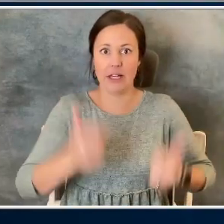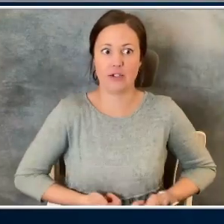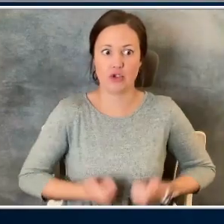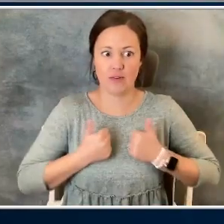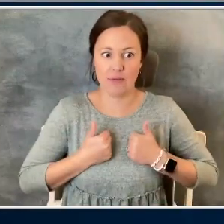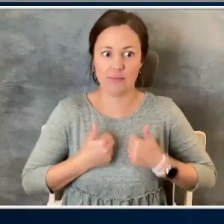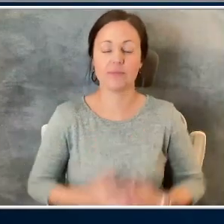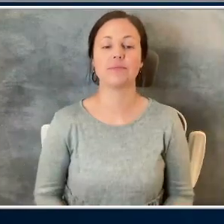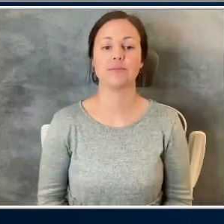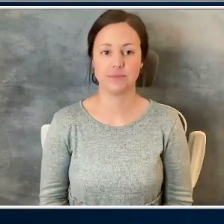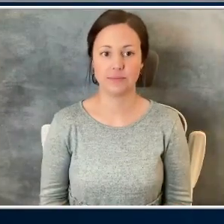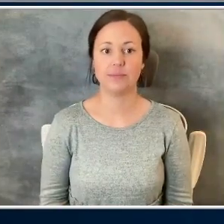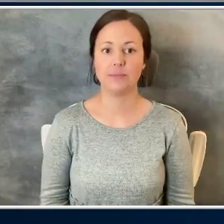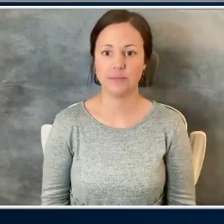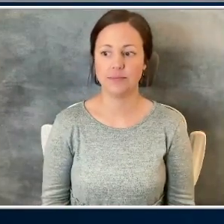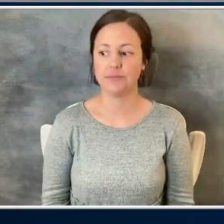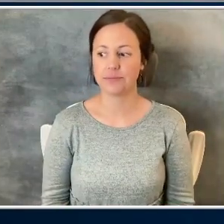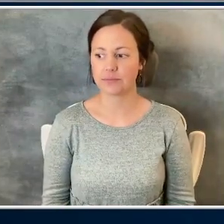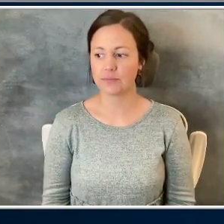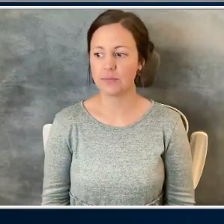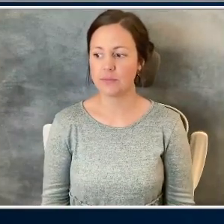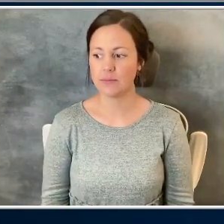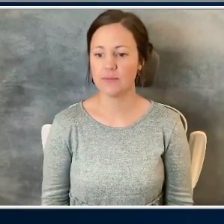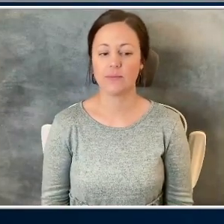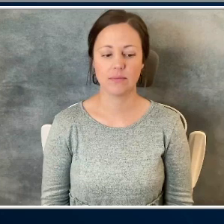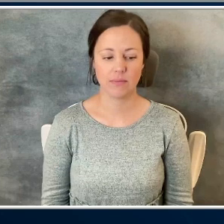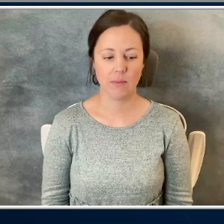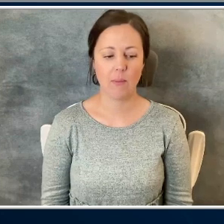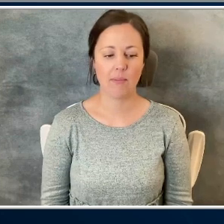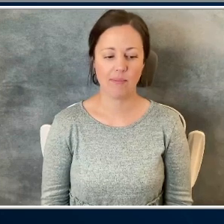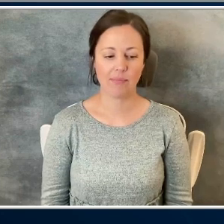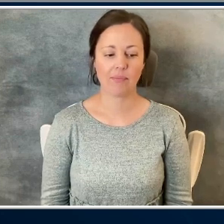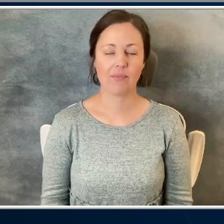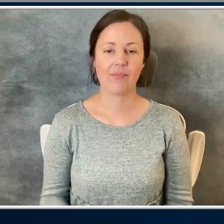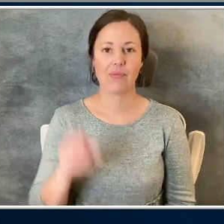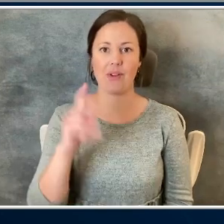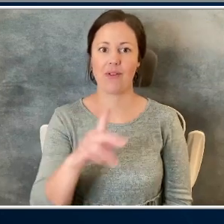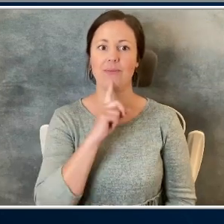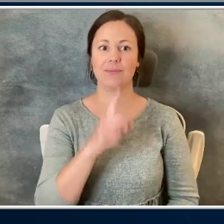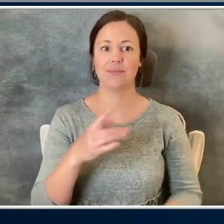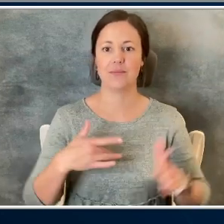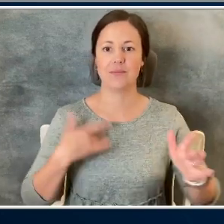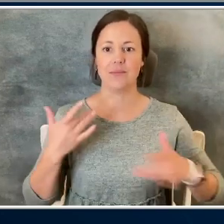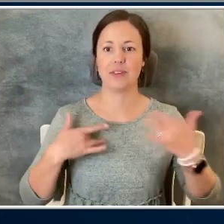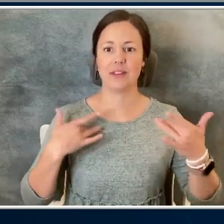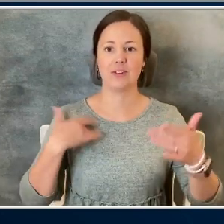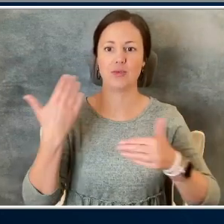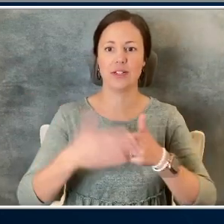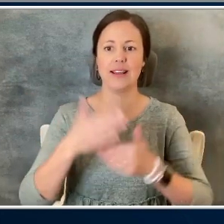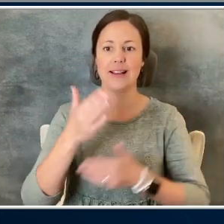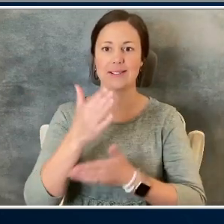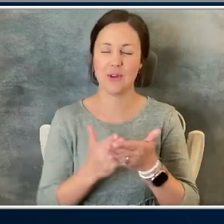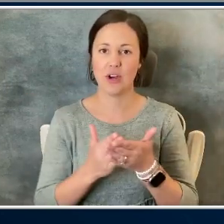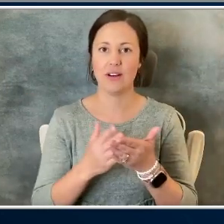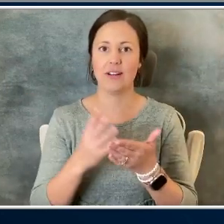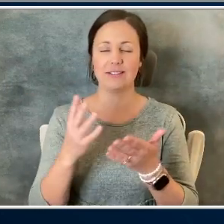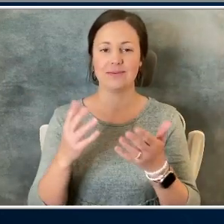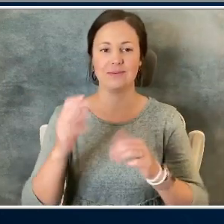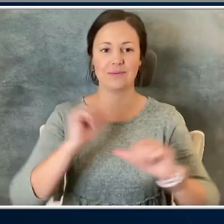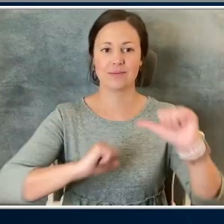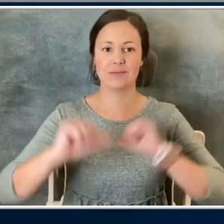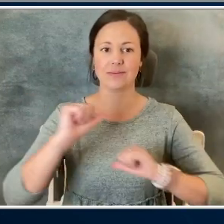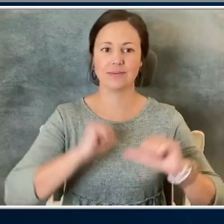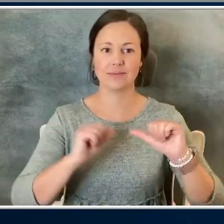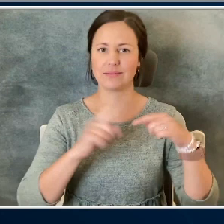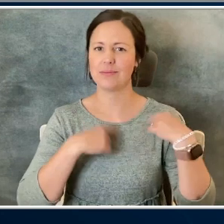Okay, now, this is amazing, but I've been looking forward to this next part of the program all morning long since I saw this script because